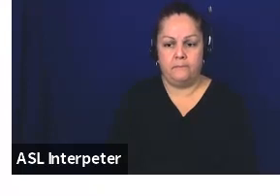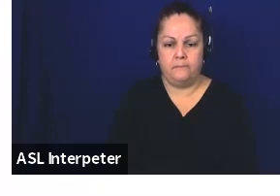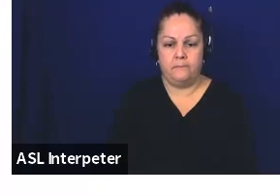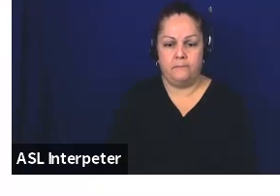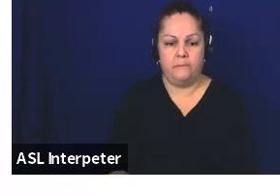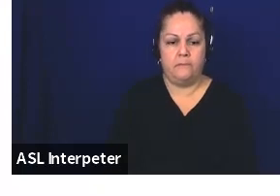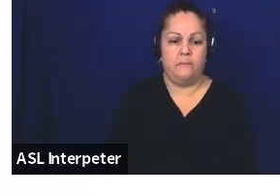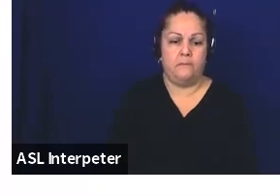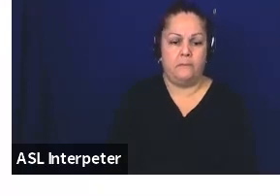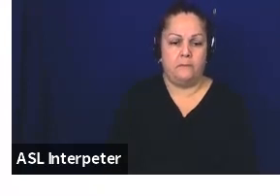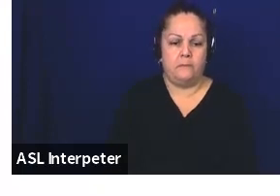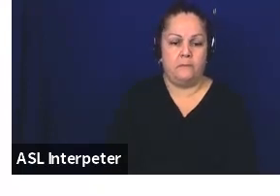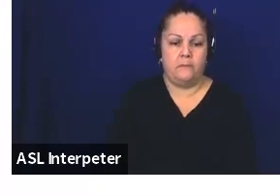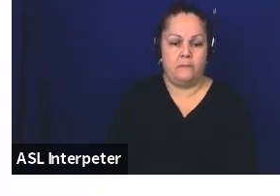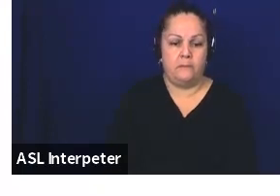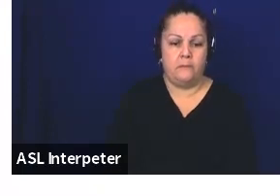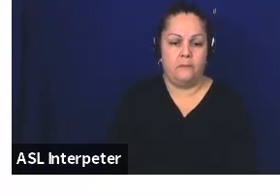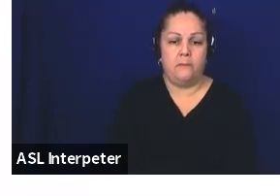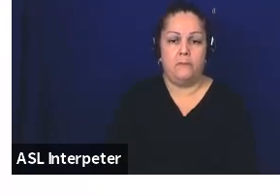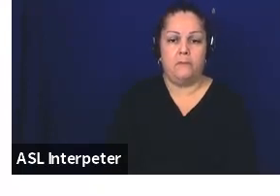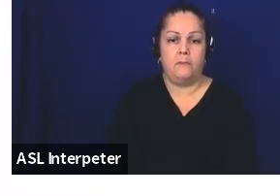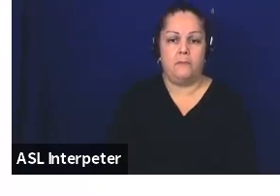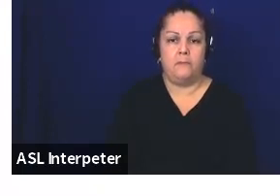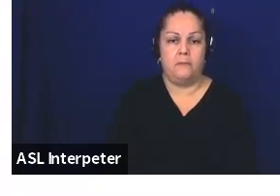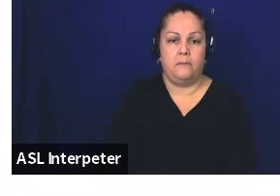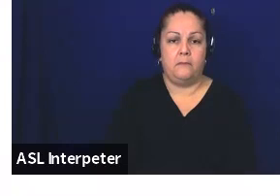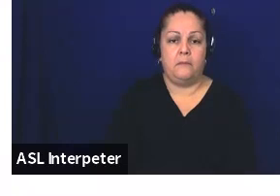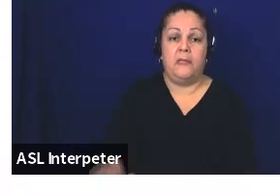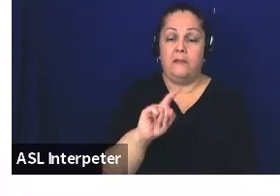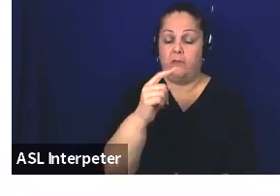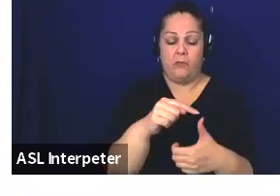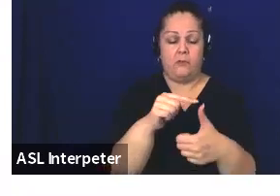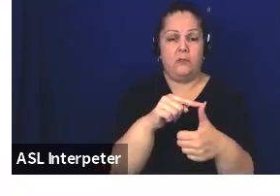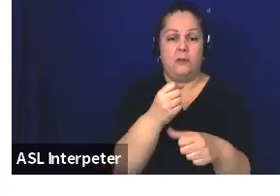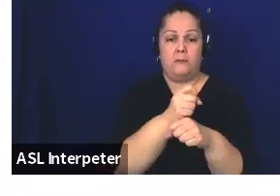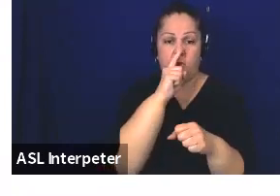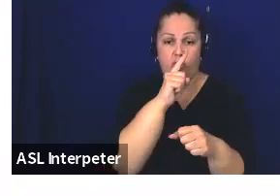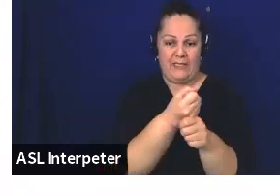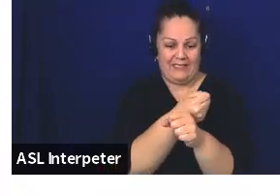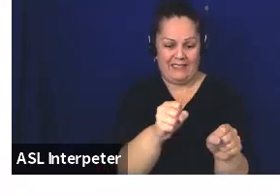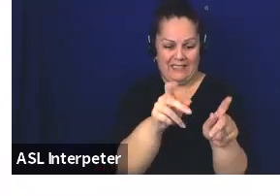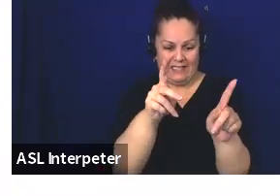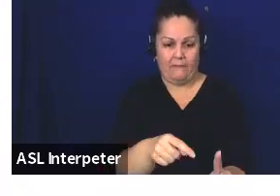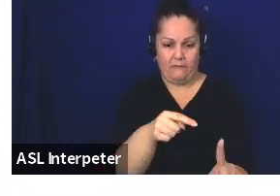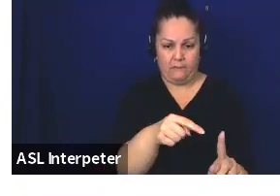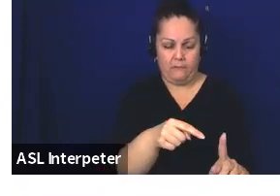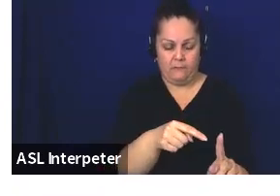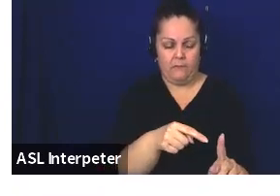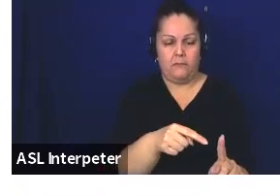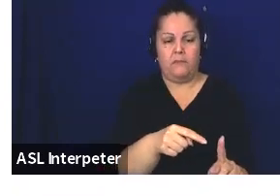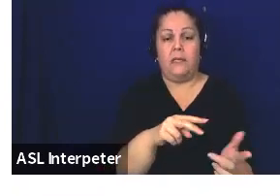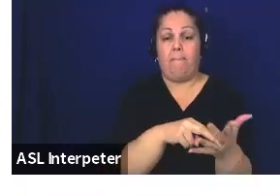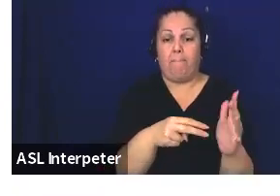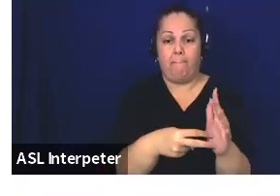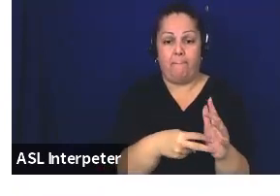The first step of any crisis response should be to assess the safety of the individual seeking assistance. This means